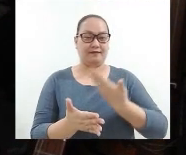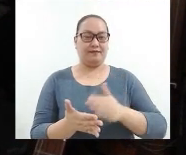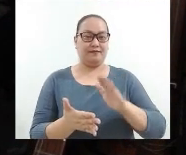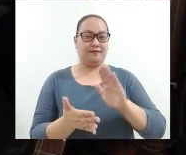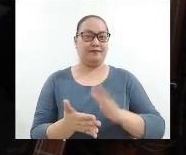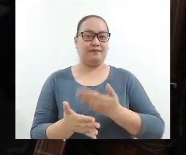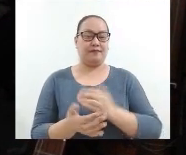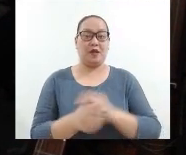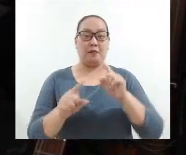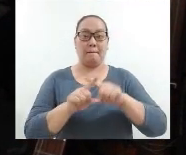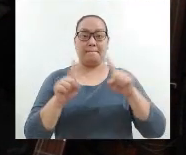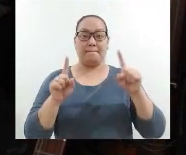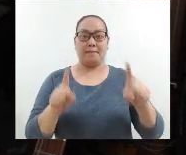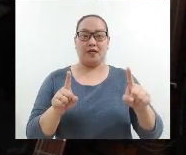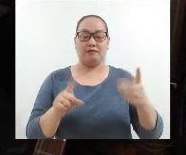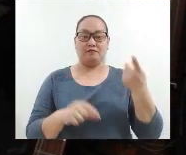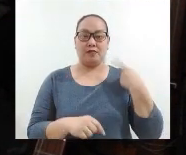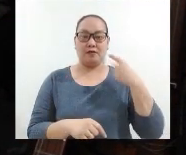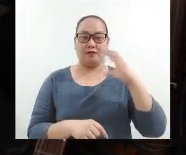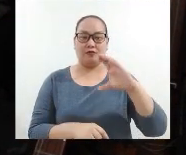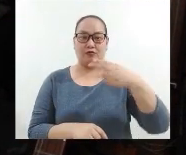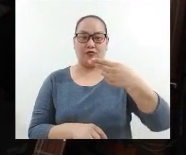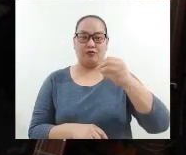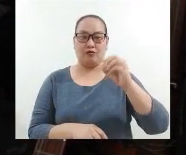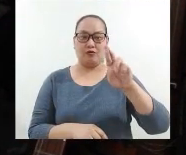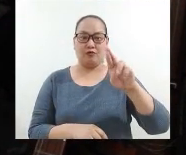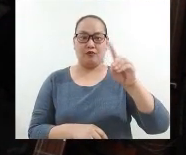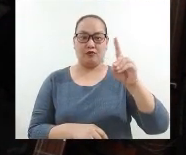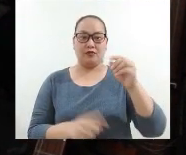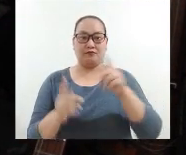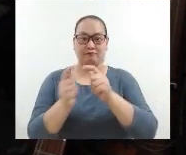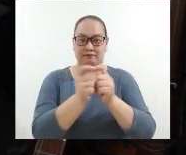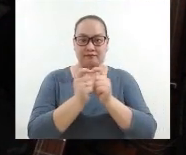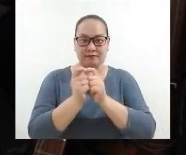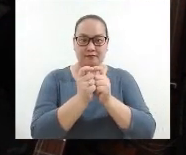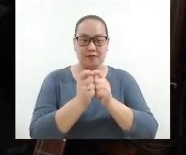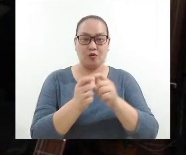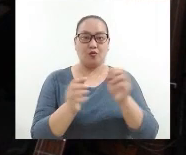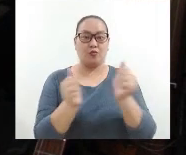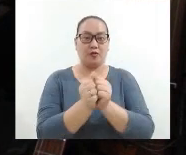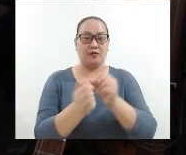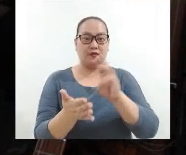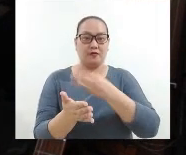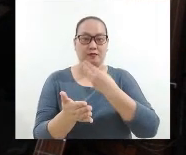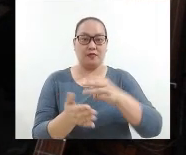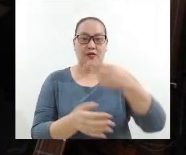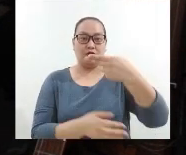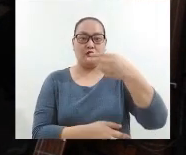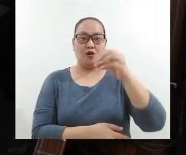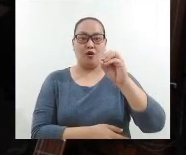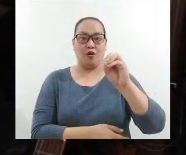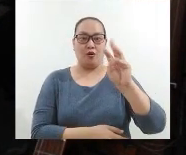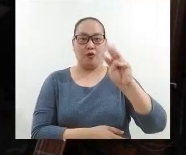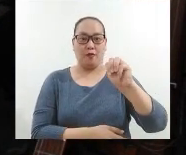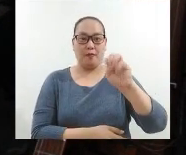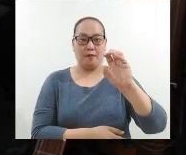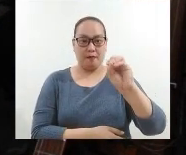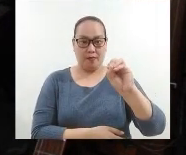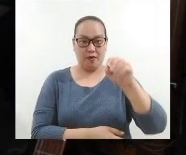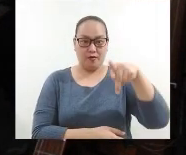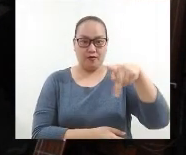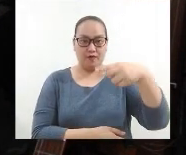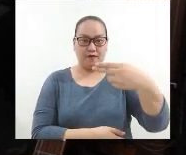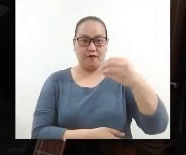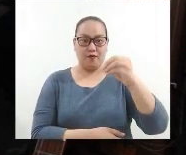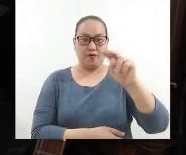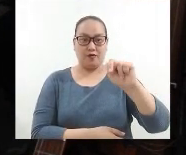But when certain chords are played together with the melody, it is called homophonic. So if you will sing